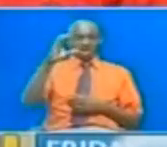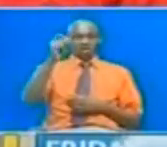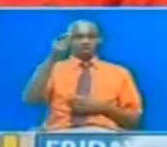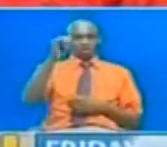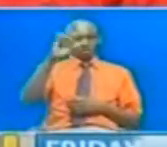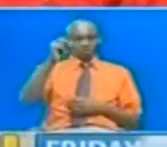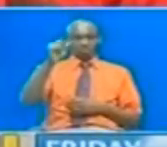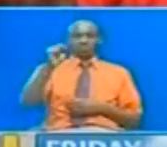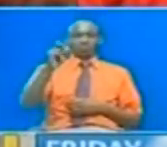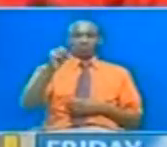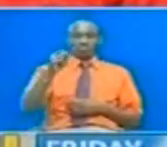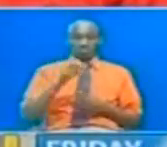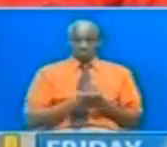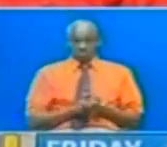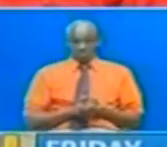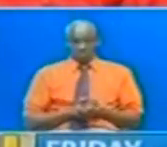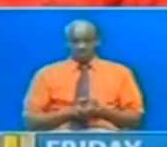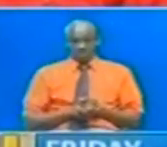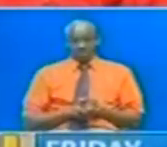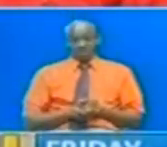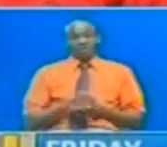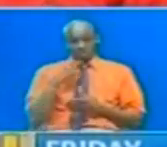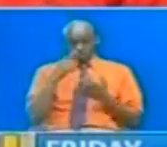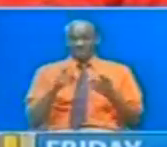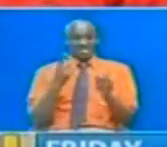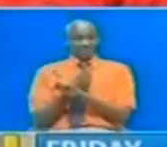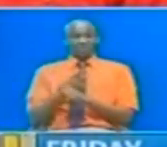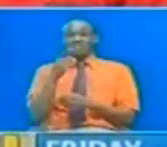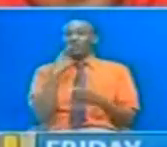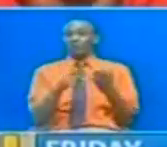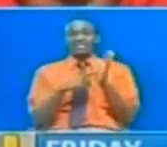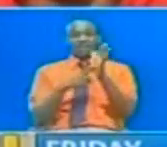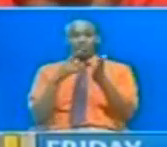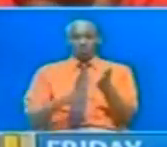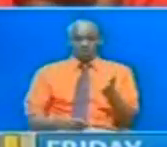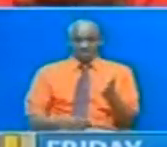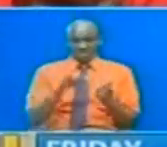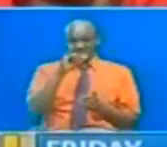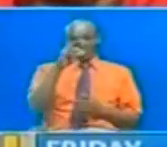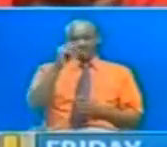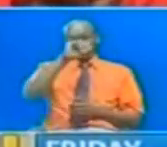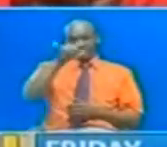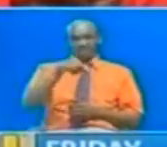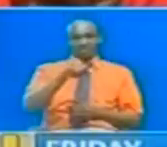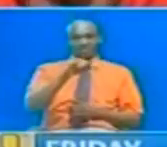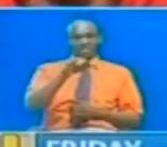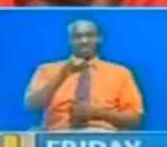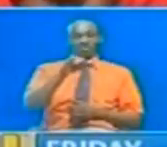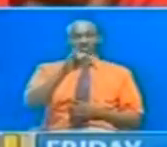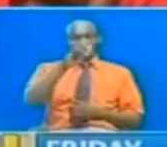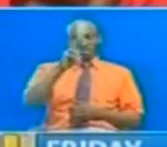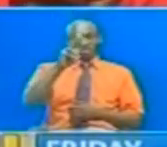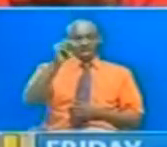not conjunction, mm-hmm. not conjunction, mm-hmm. and all that. Just mm-hmm. like we talk of an injunction, mm-hmm. injunction,